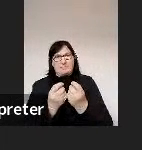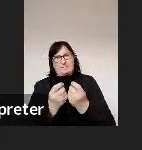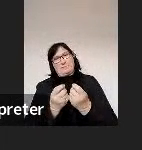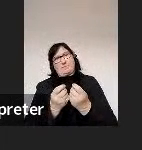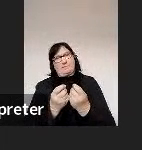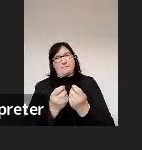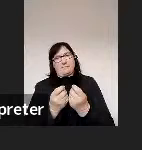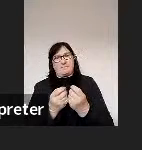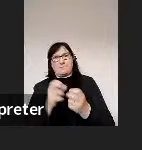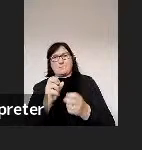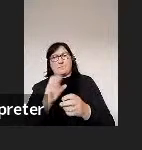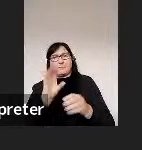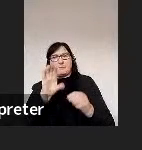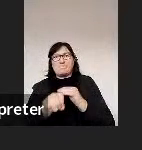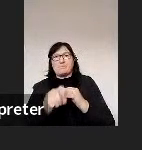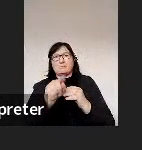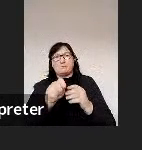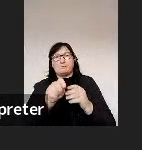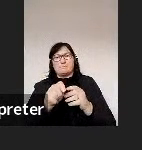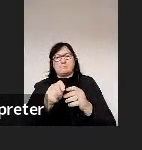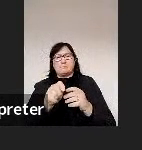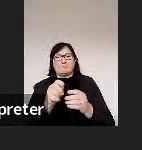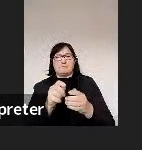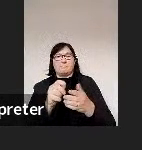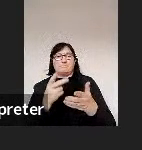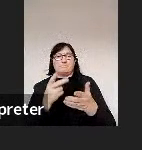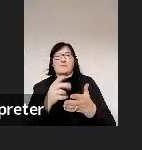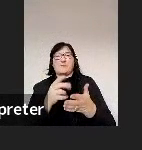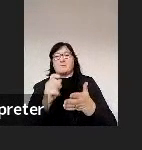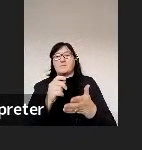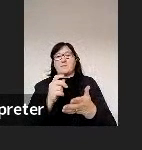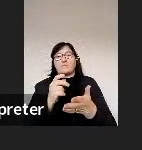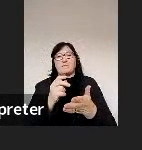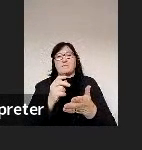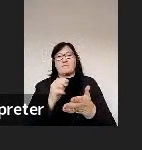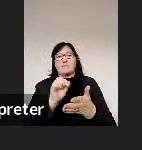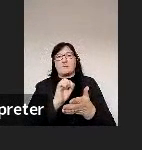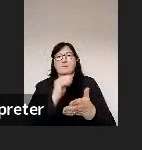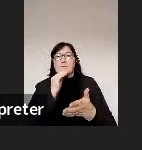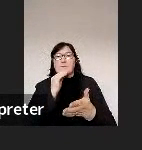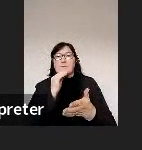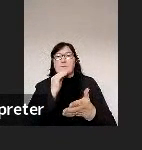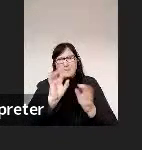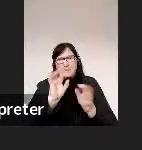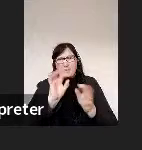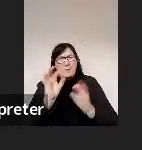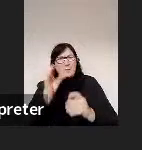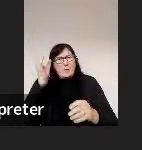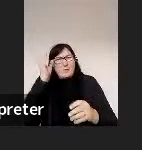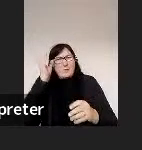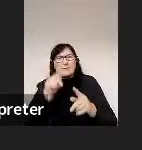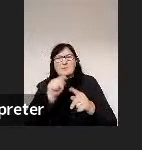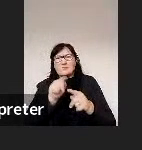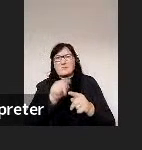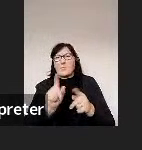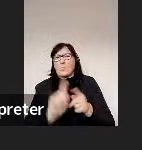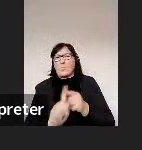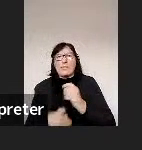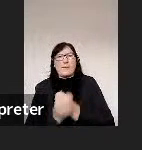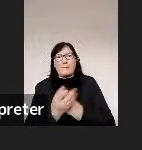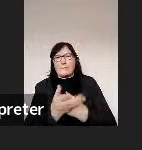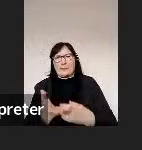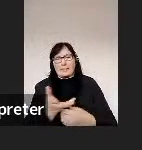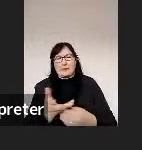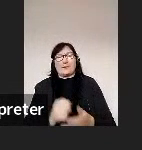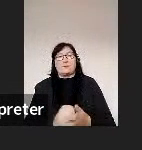transactions, will then get a feedback that they have no knowledge of such cases. With this